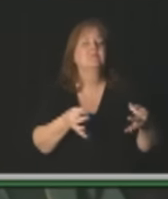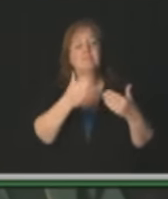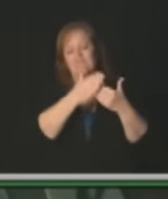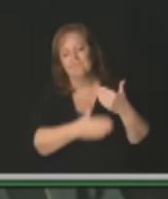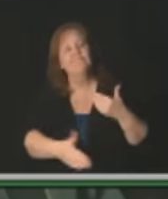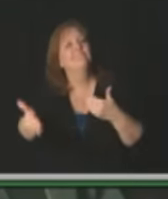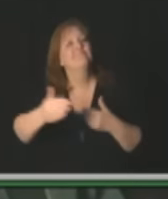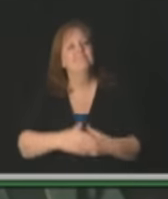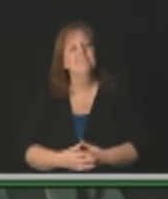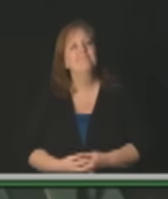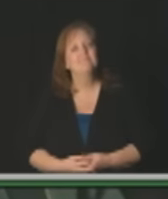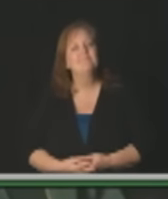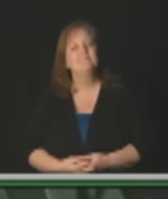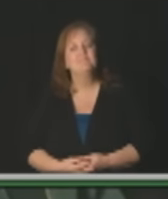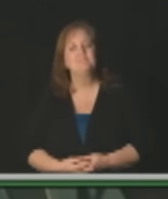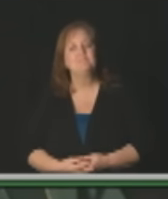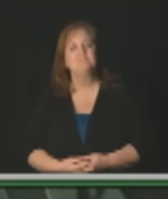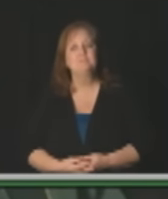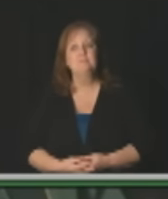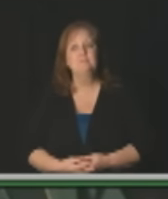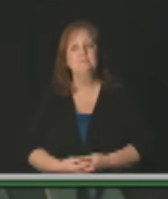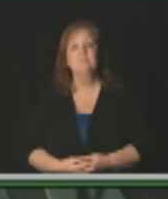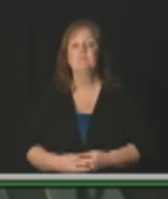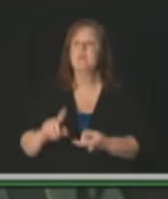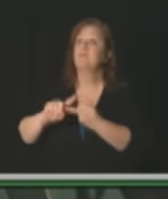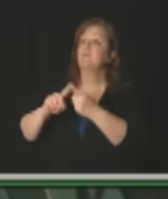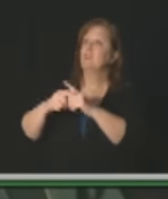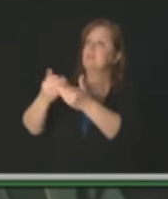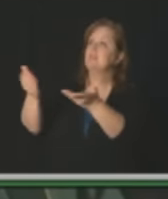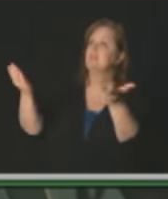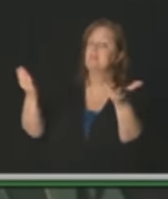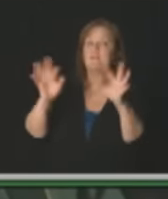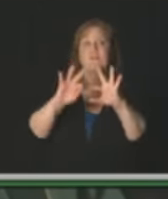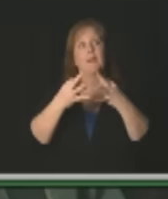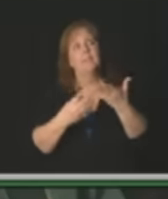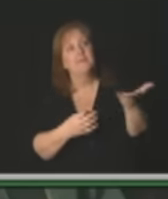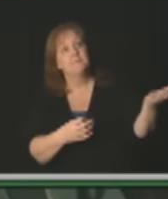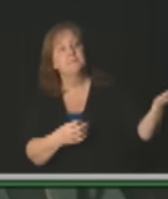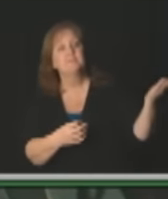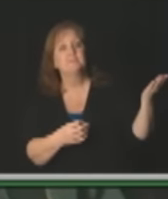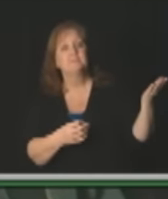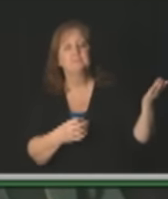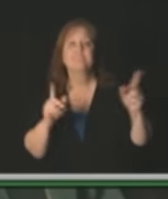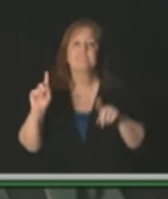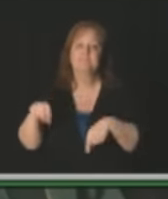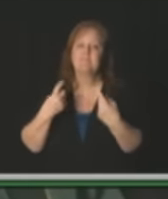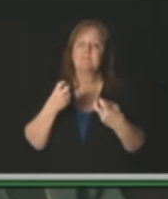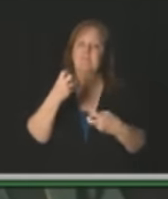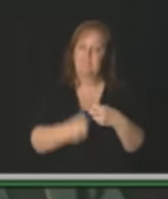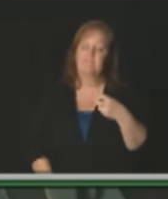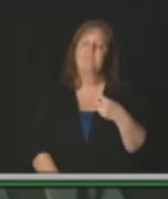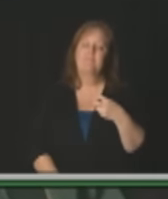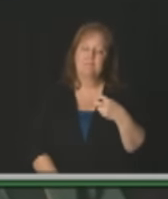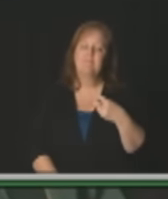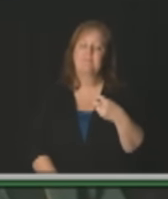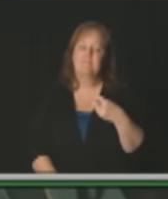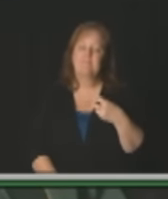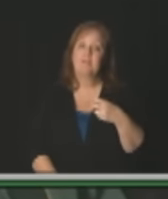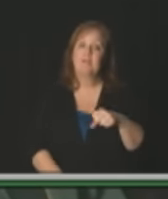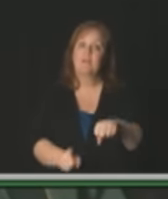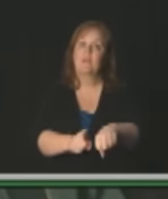now on. To our friends and family, it's been tough. It's been